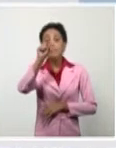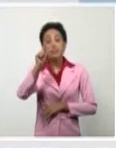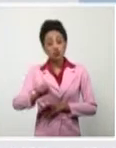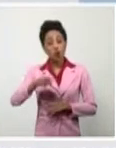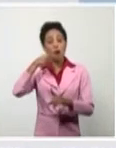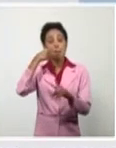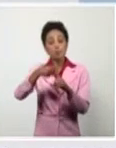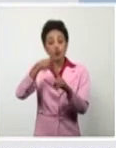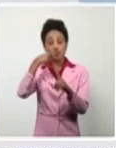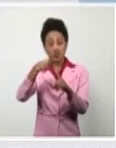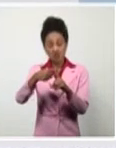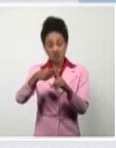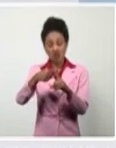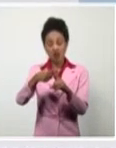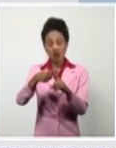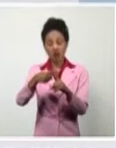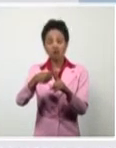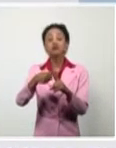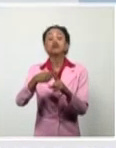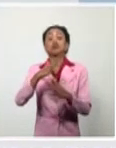2,769,360 confirmed cases.